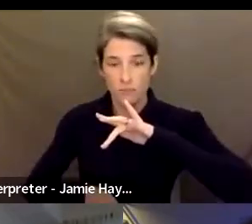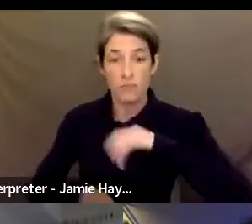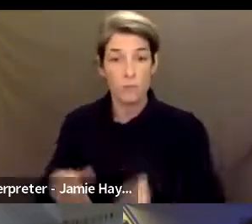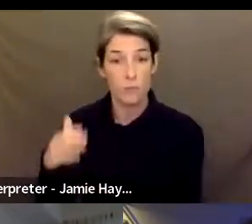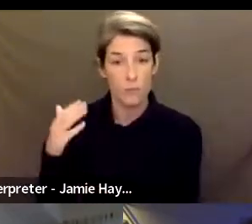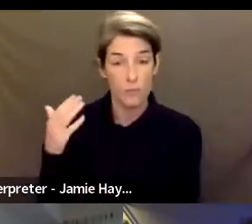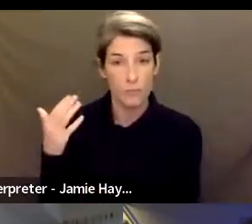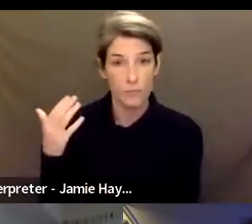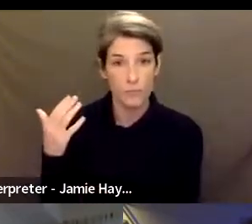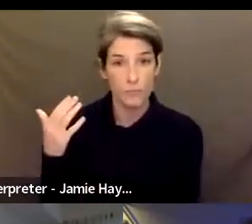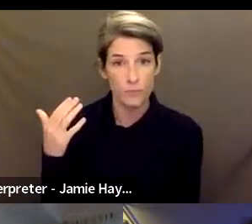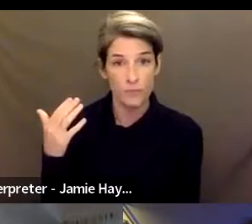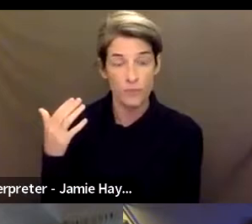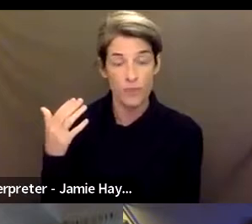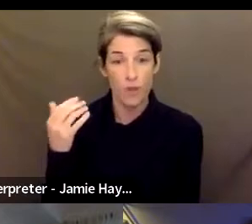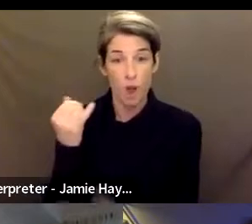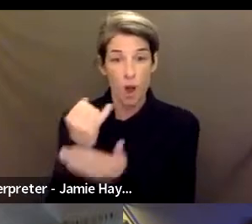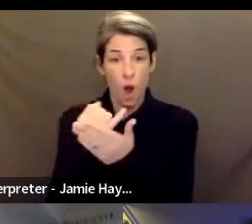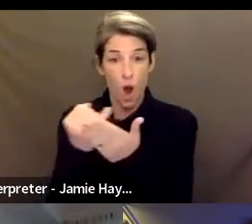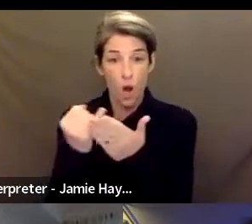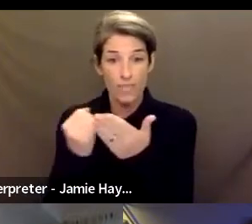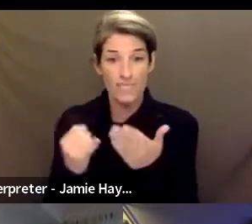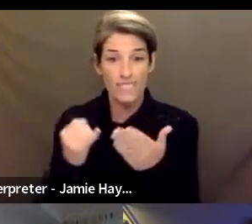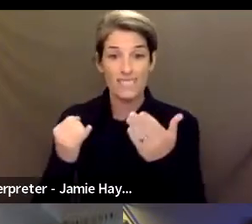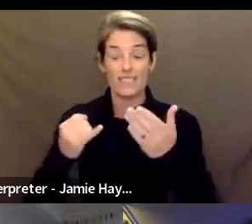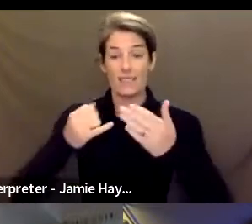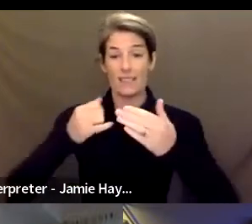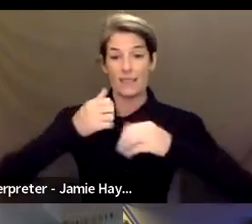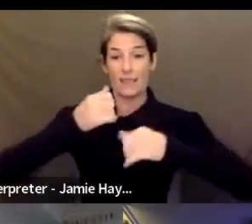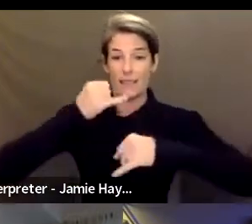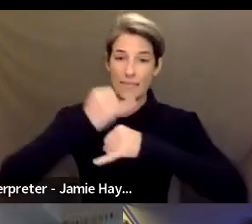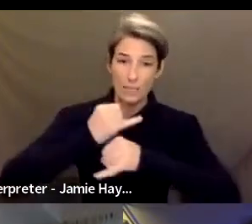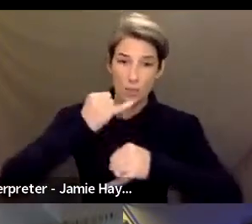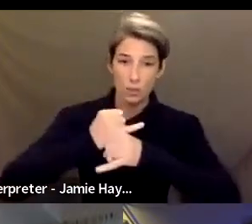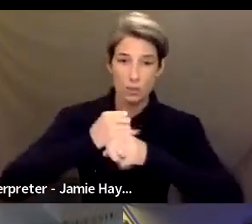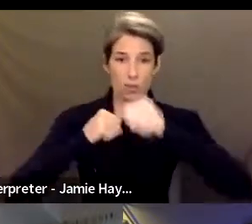of artistic institutions.